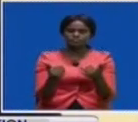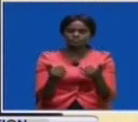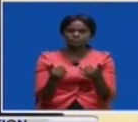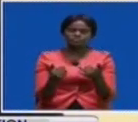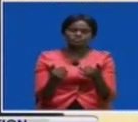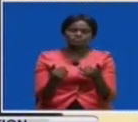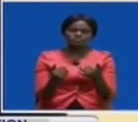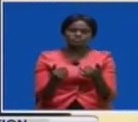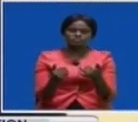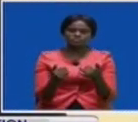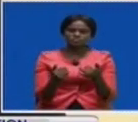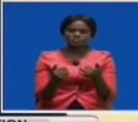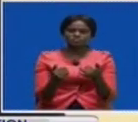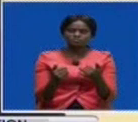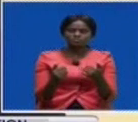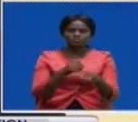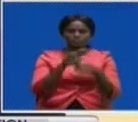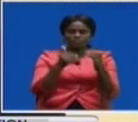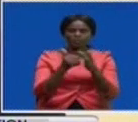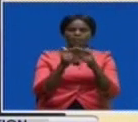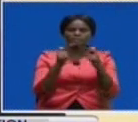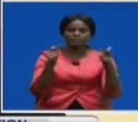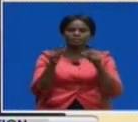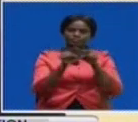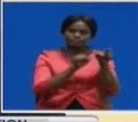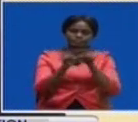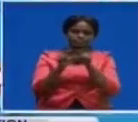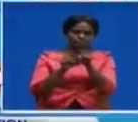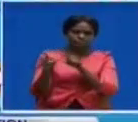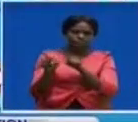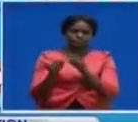a ceremonial championship.